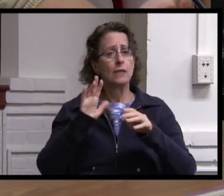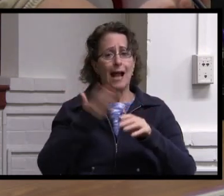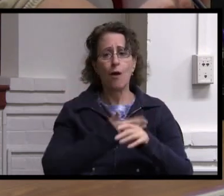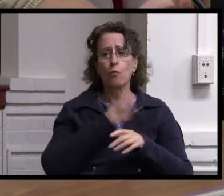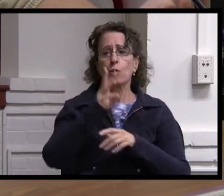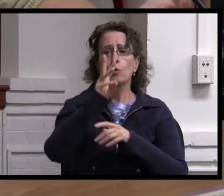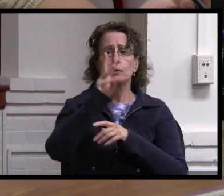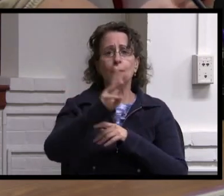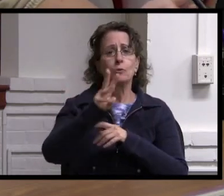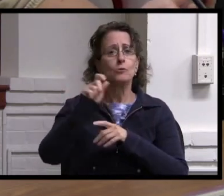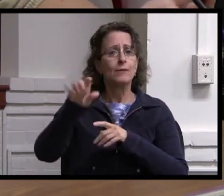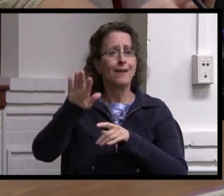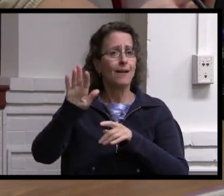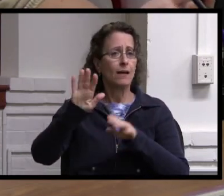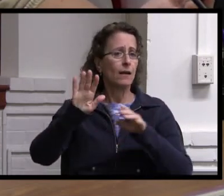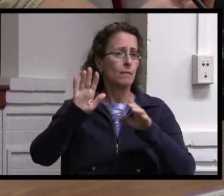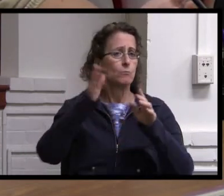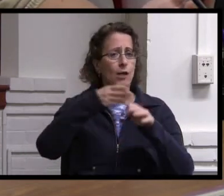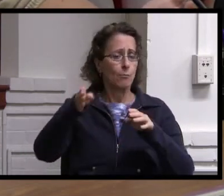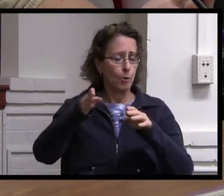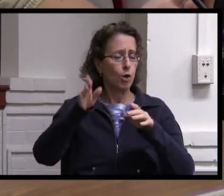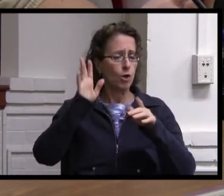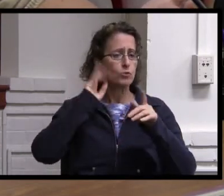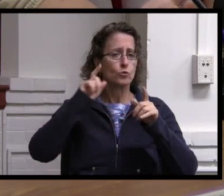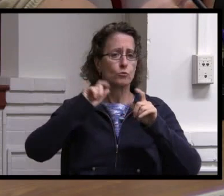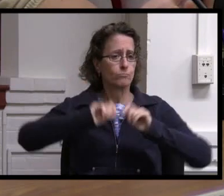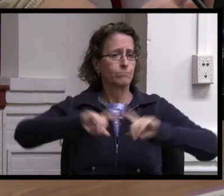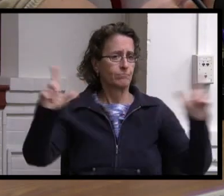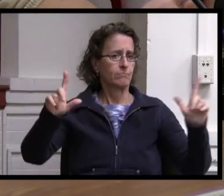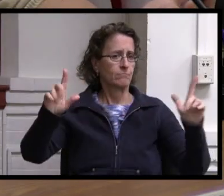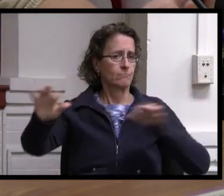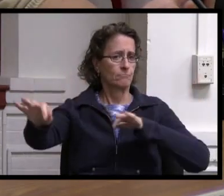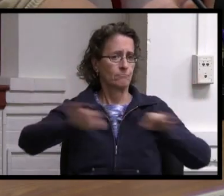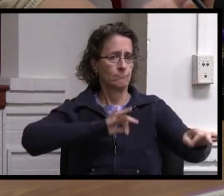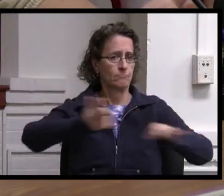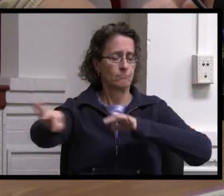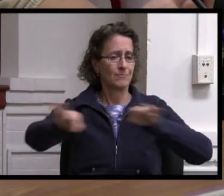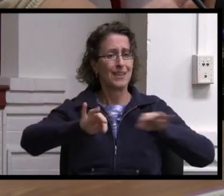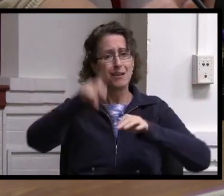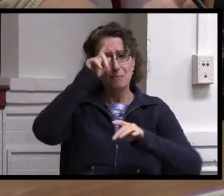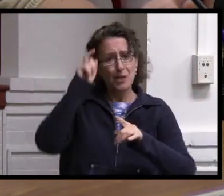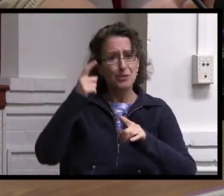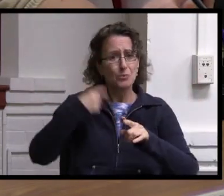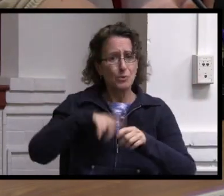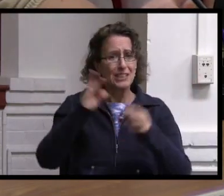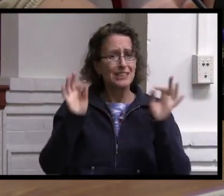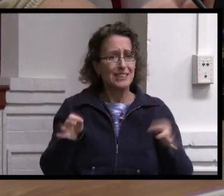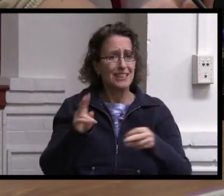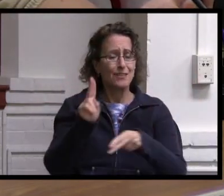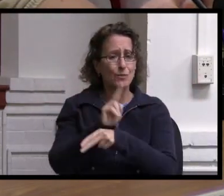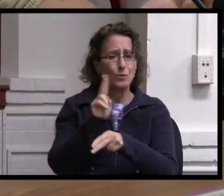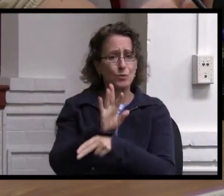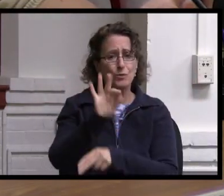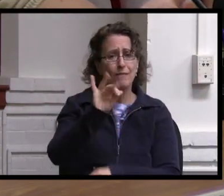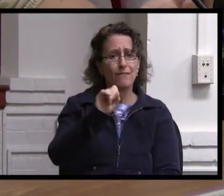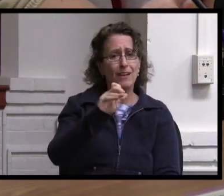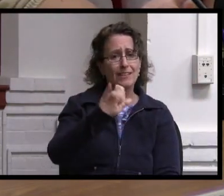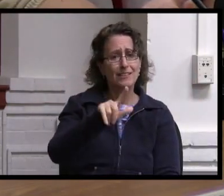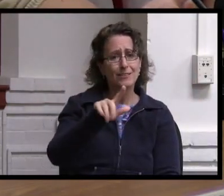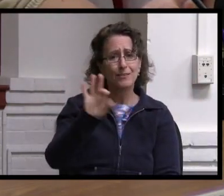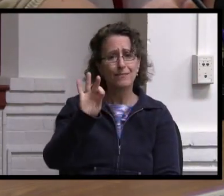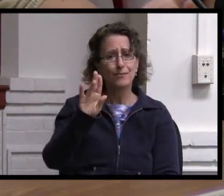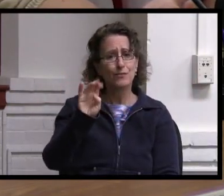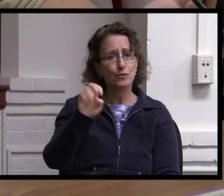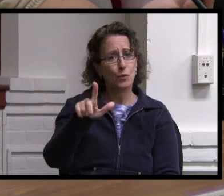fossil fuel instead. And in the future, any background information that we have on why we make energy decisions that we do for